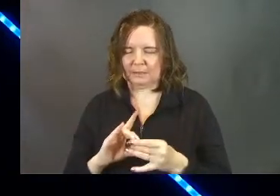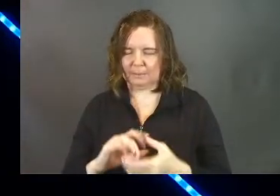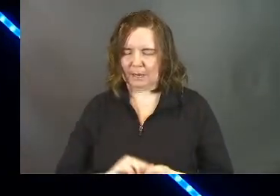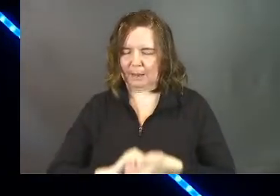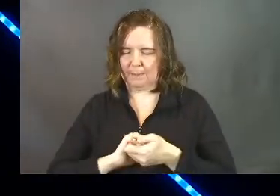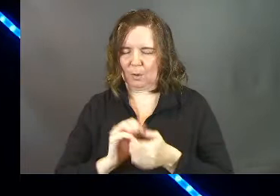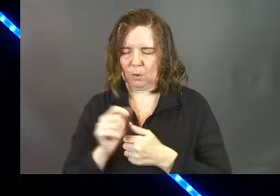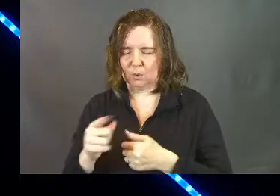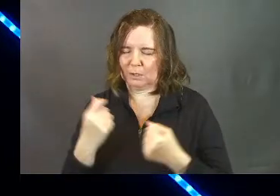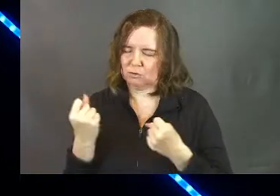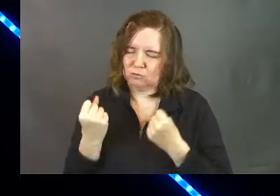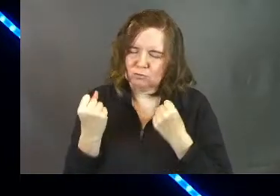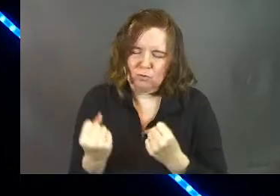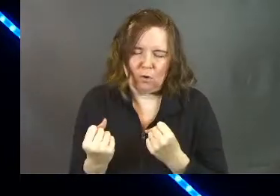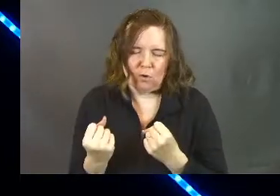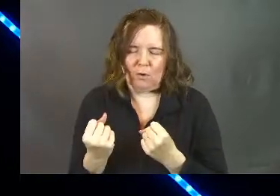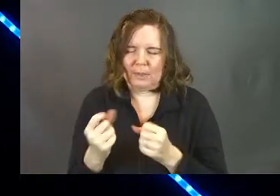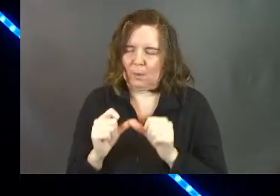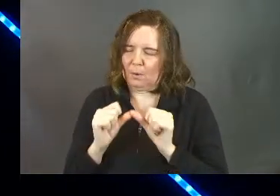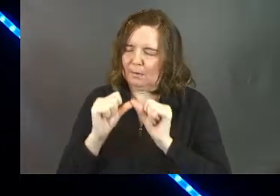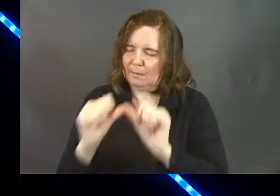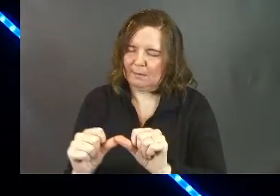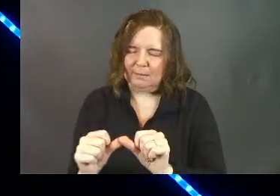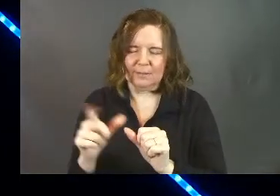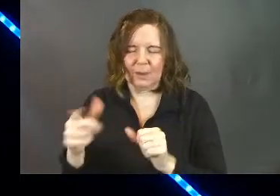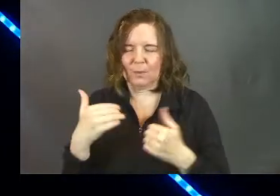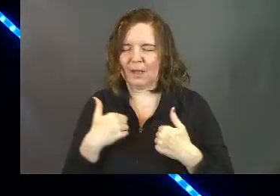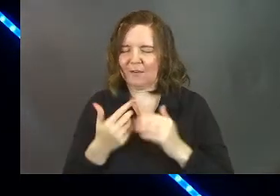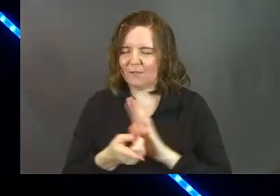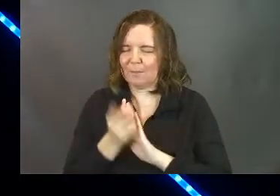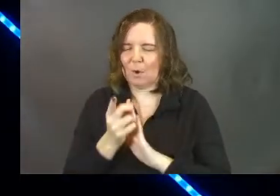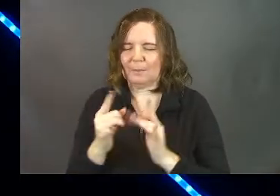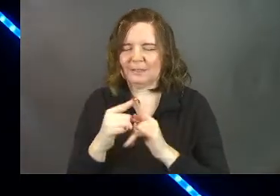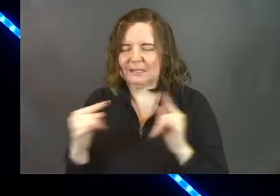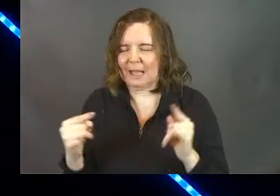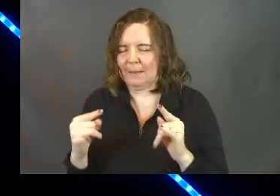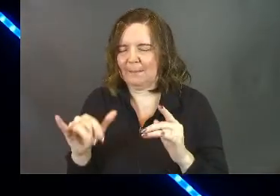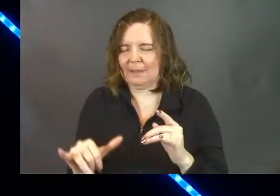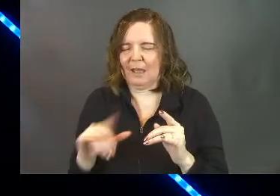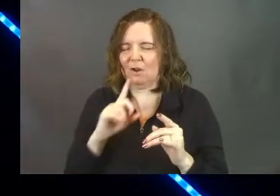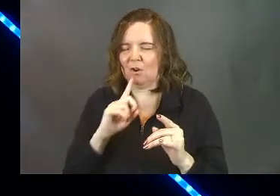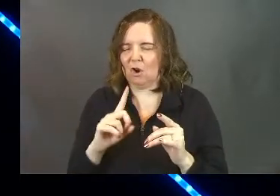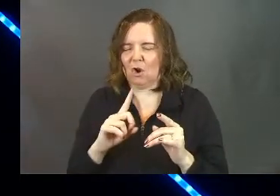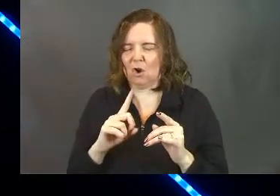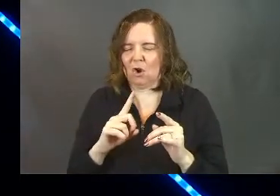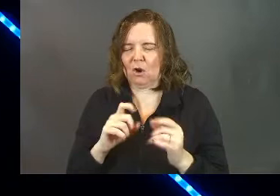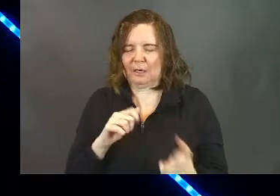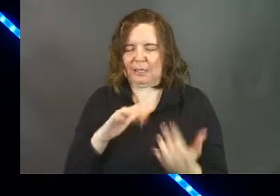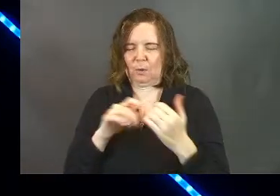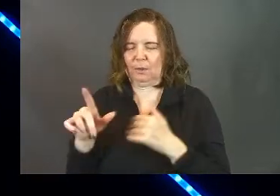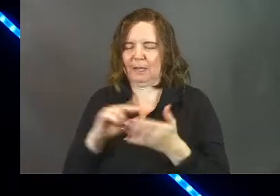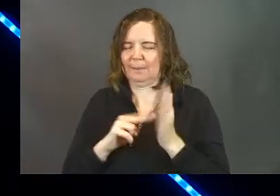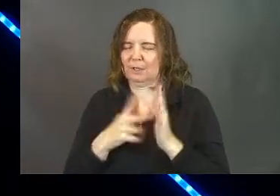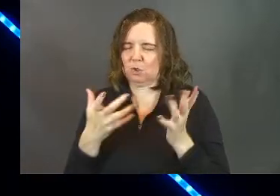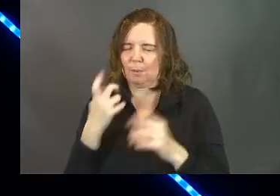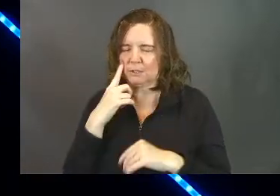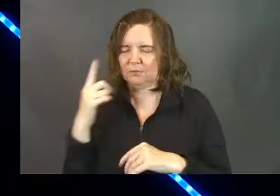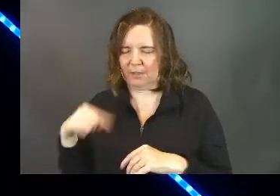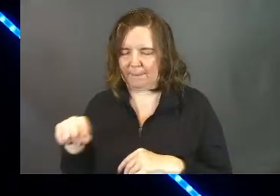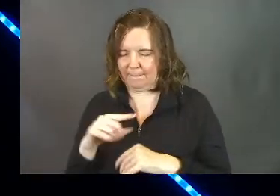bond with you that is strong, God, that will last. God, that they would have moments at camp that are encounters with you that mean so much to